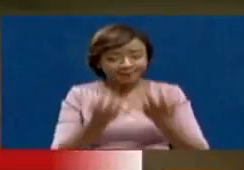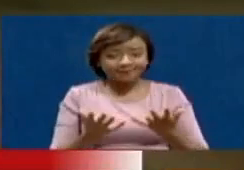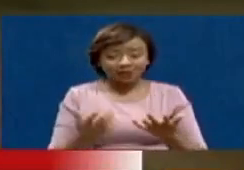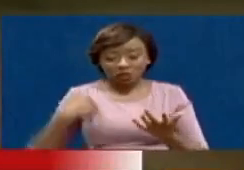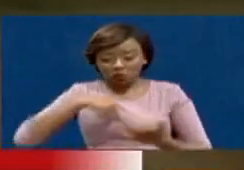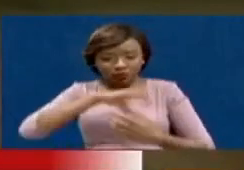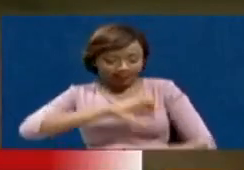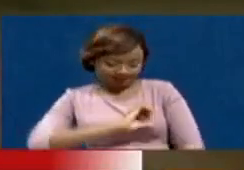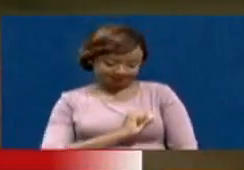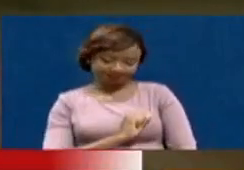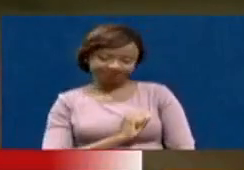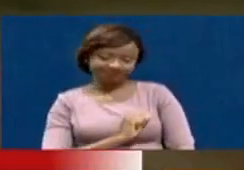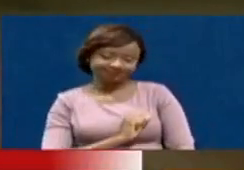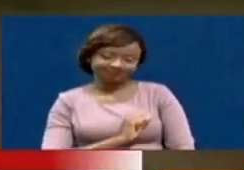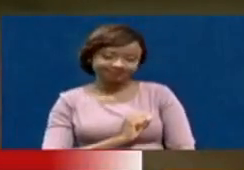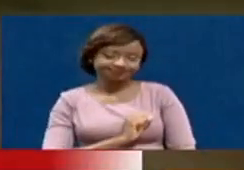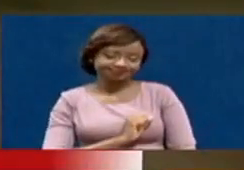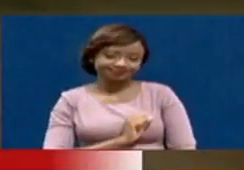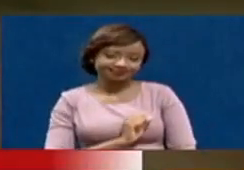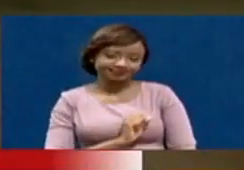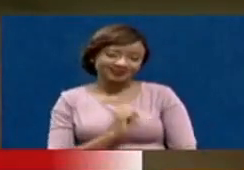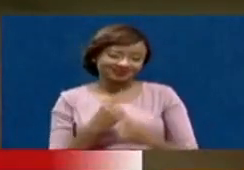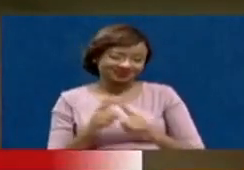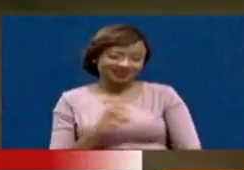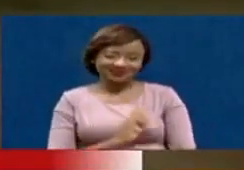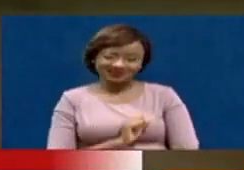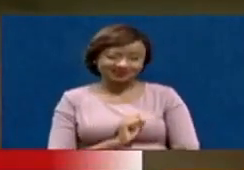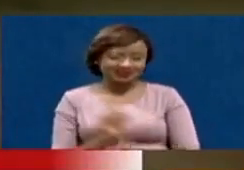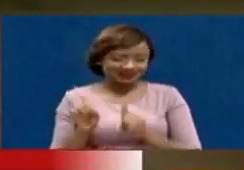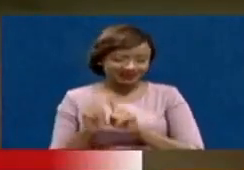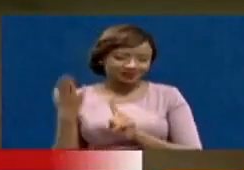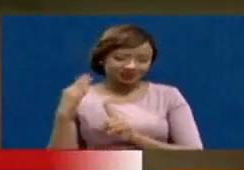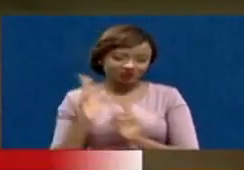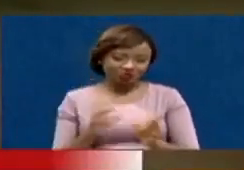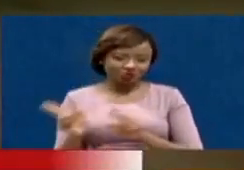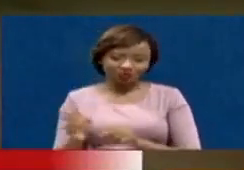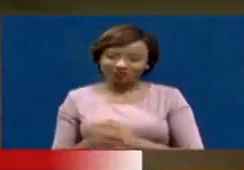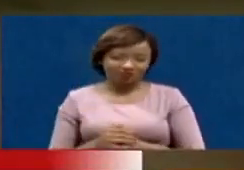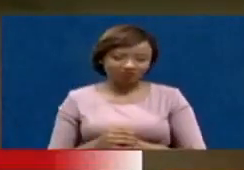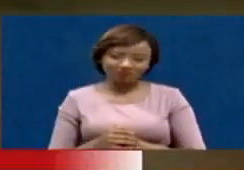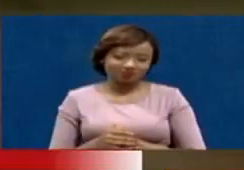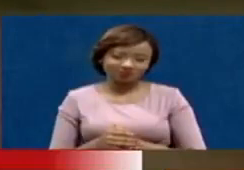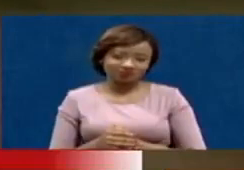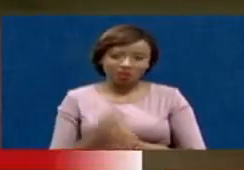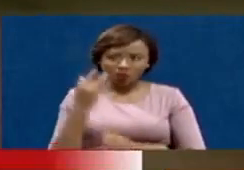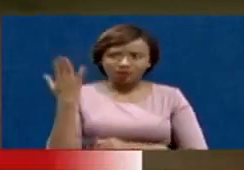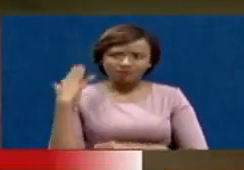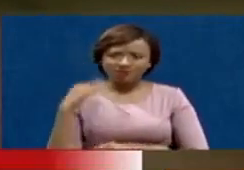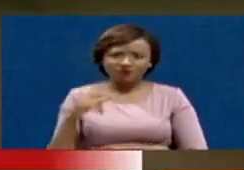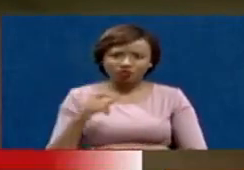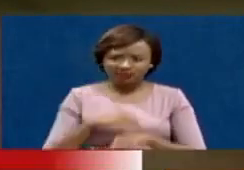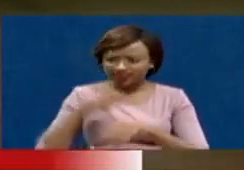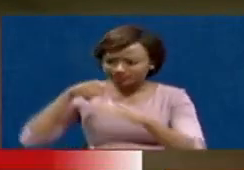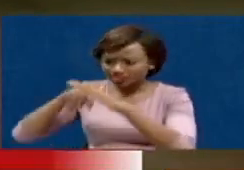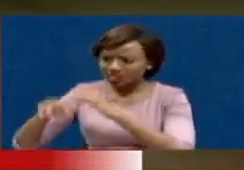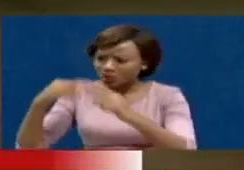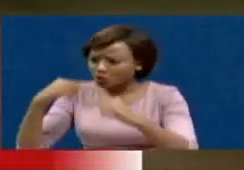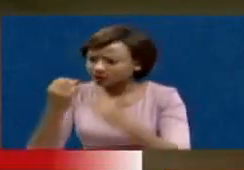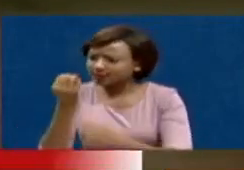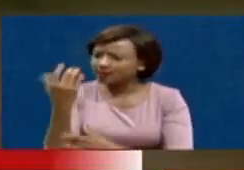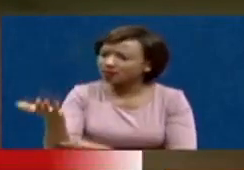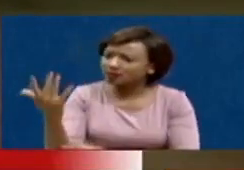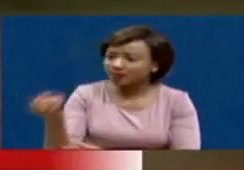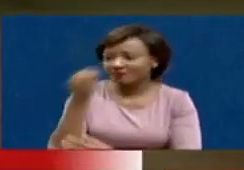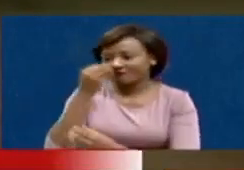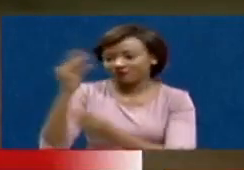trying to survive. Lakini si venye tulikuwa na survive normally. Kitabu gigia kama sahi hapa kwa hoteli, pata chochote